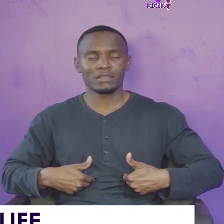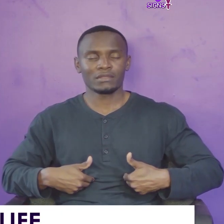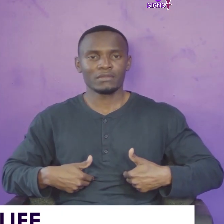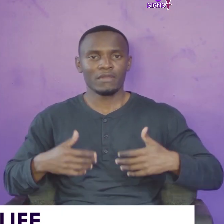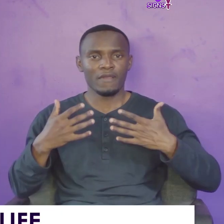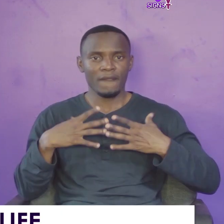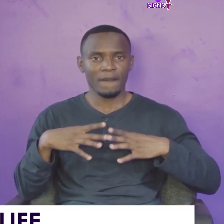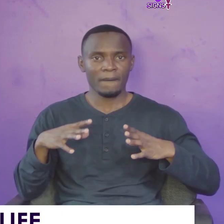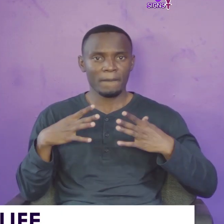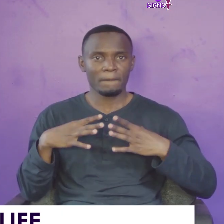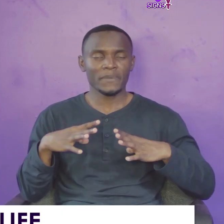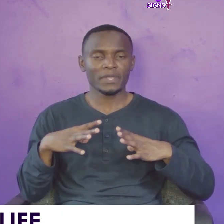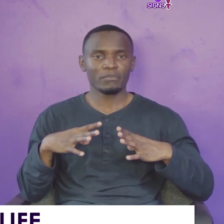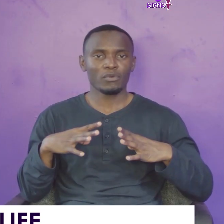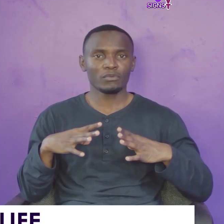Masses that,